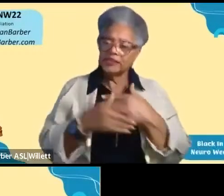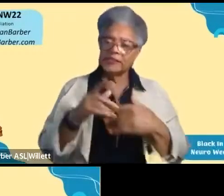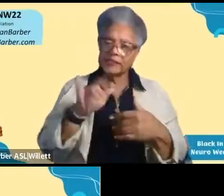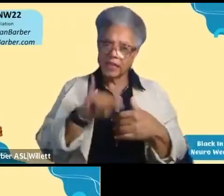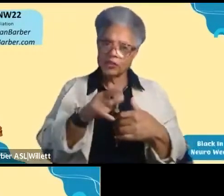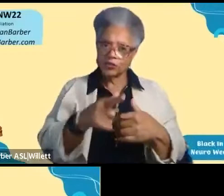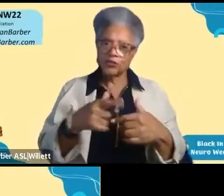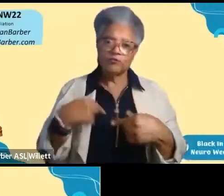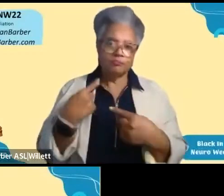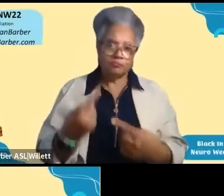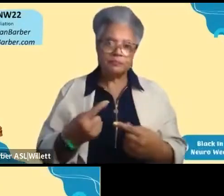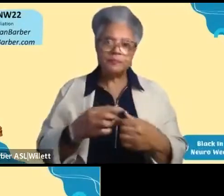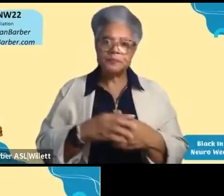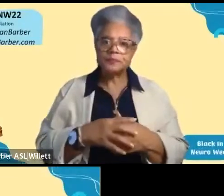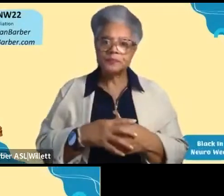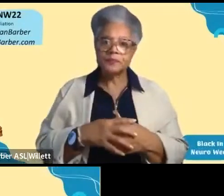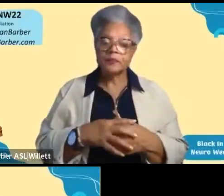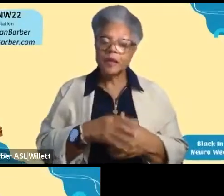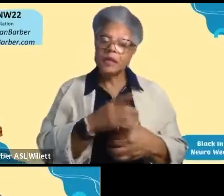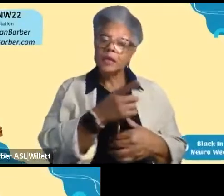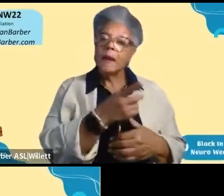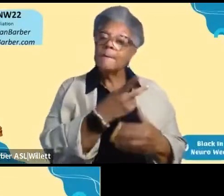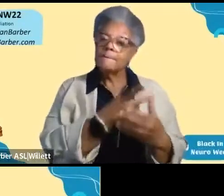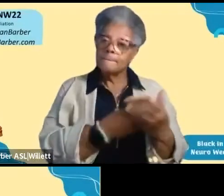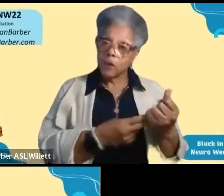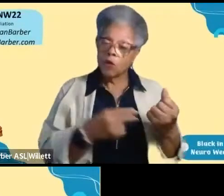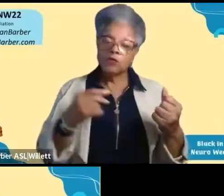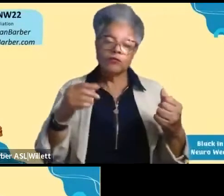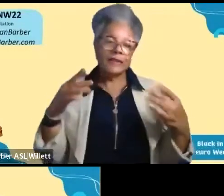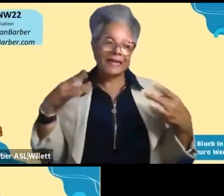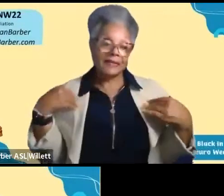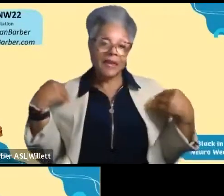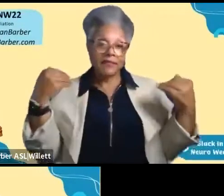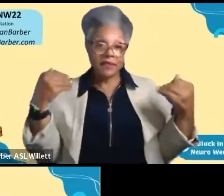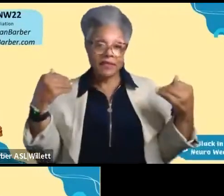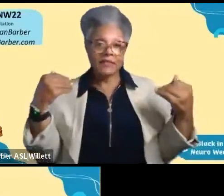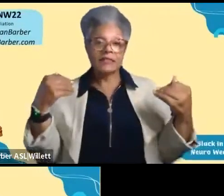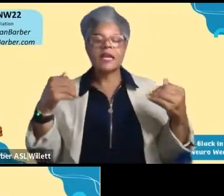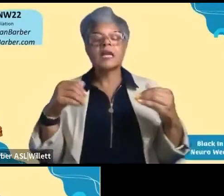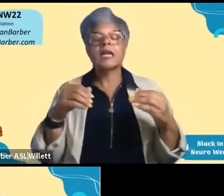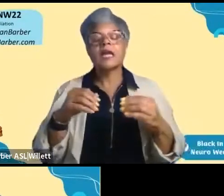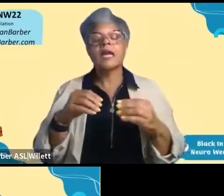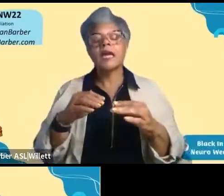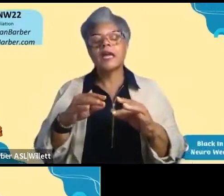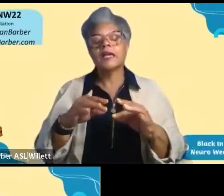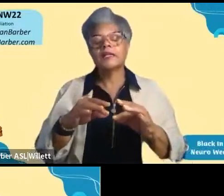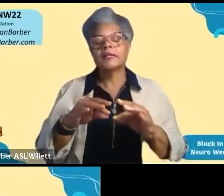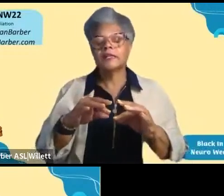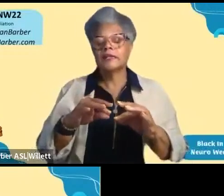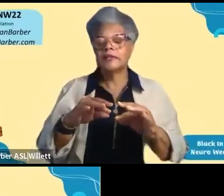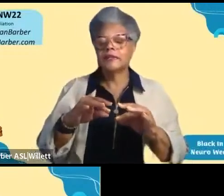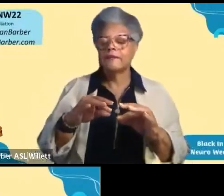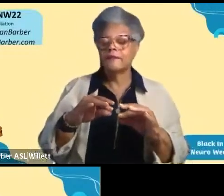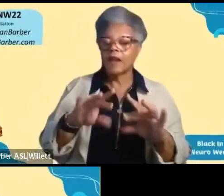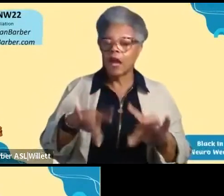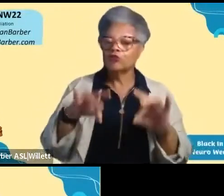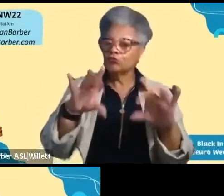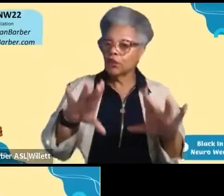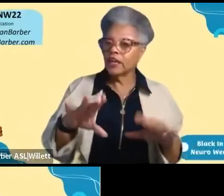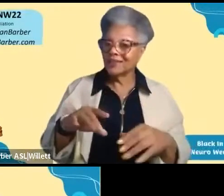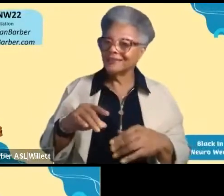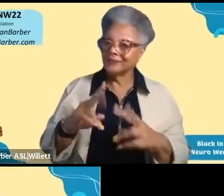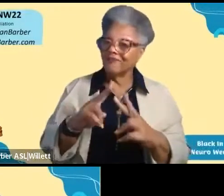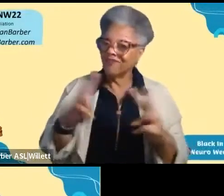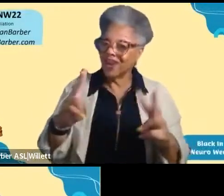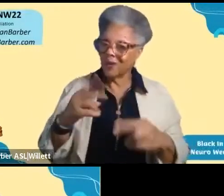So both the Netherlands and Australia is pretty white. So, you know, you guys have